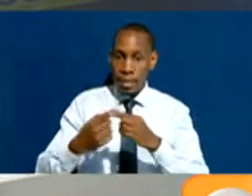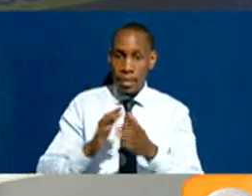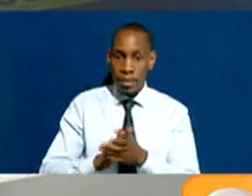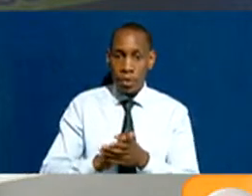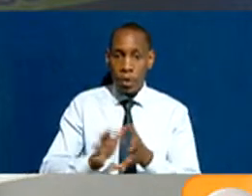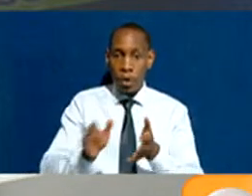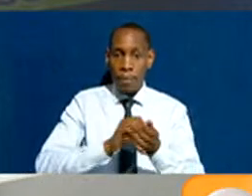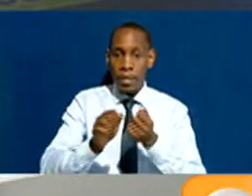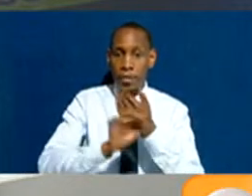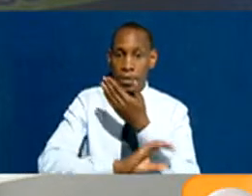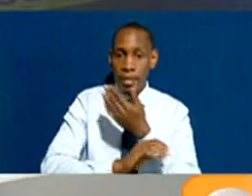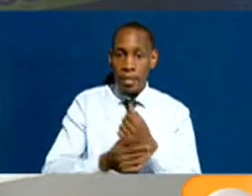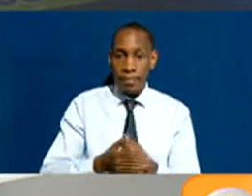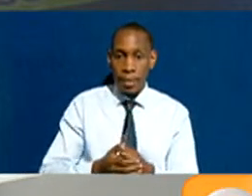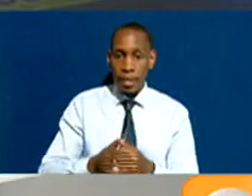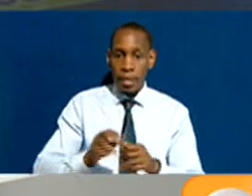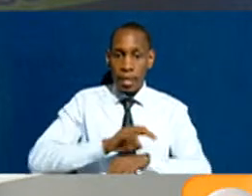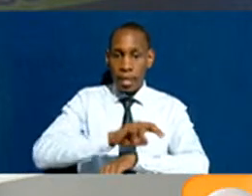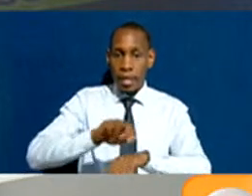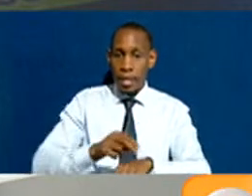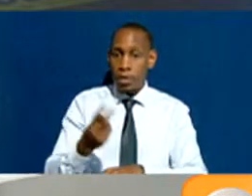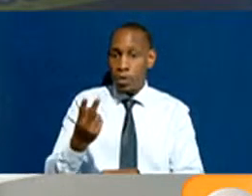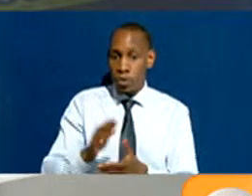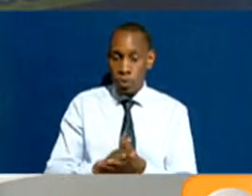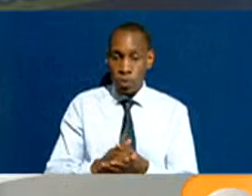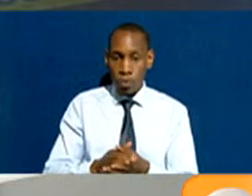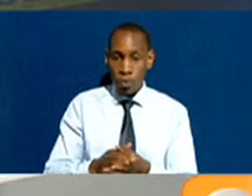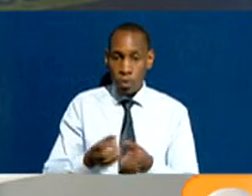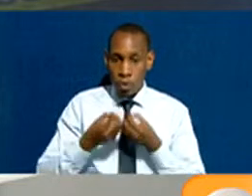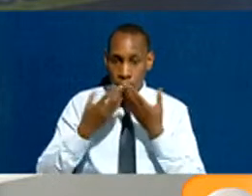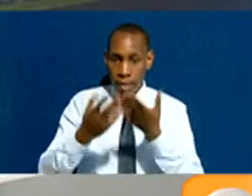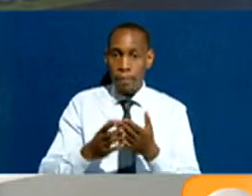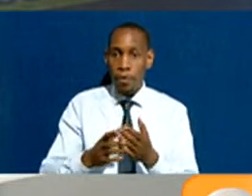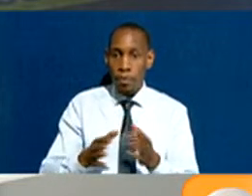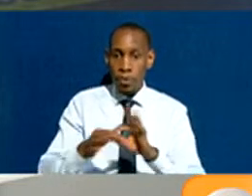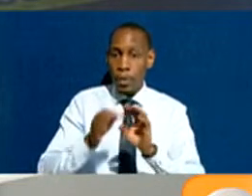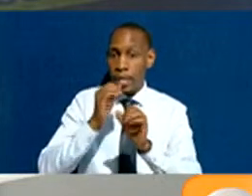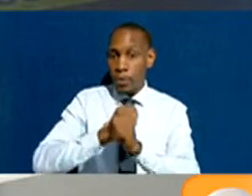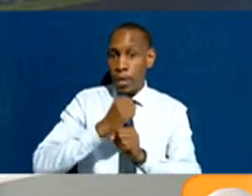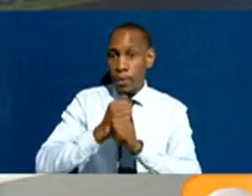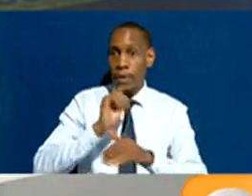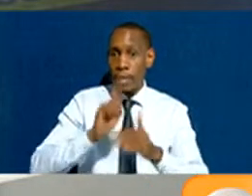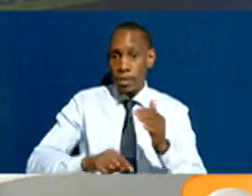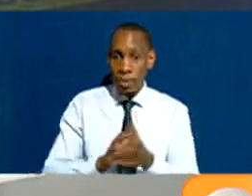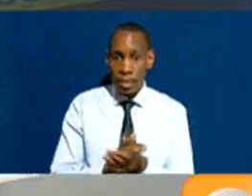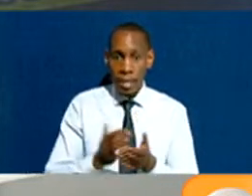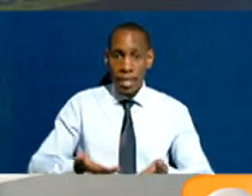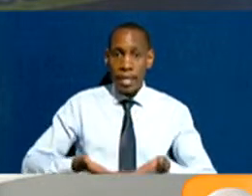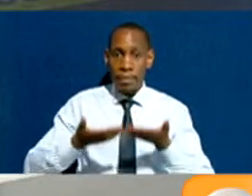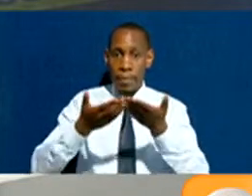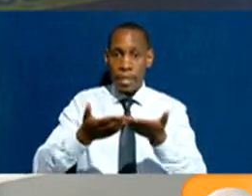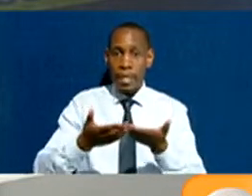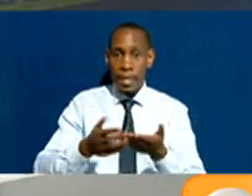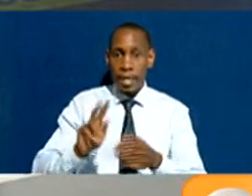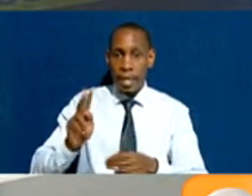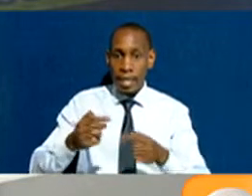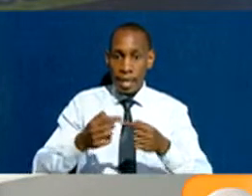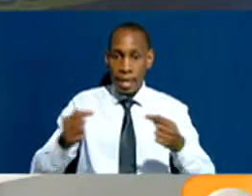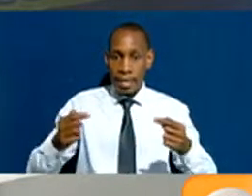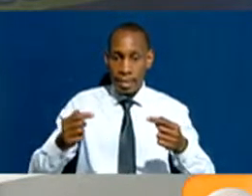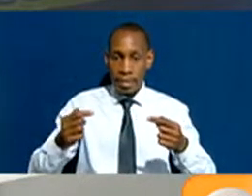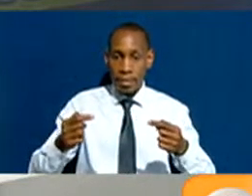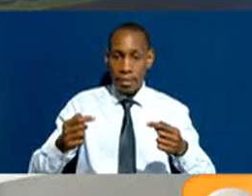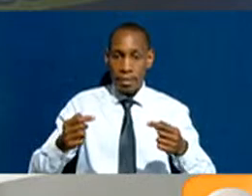the country. The two nations revealing their collaborative efforts, which they say had given the country's anti-terror